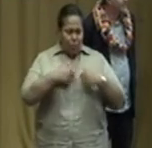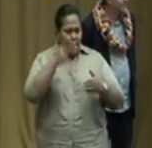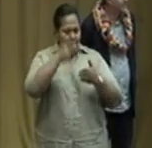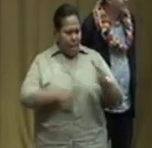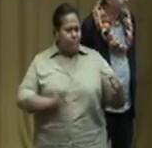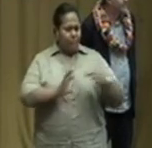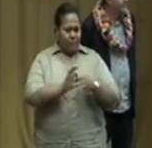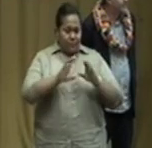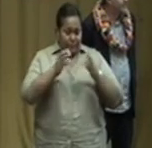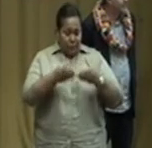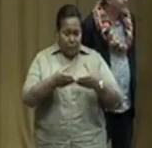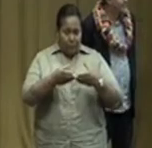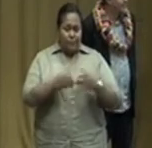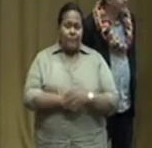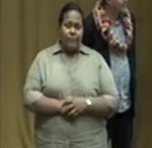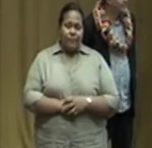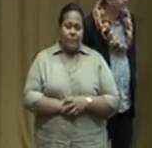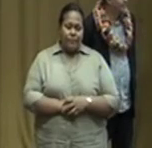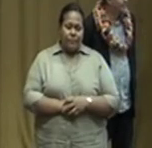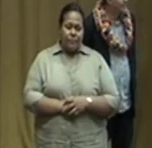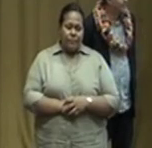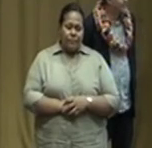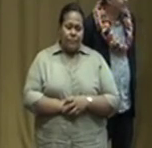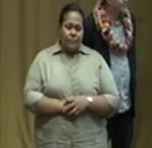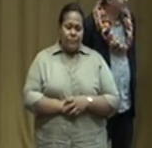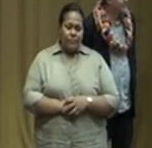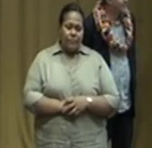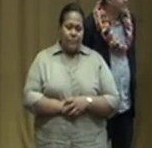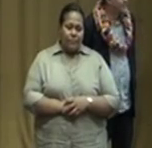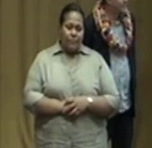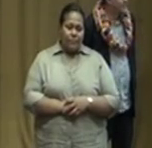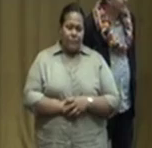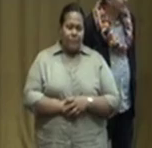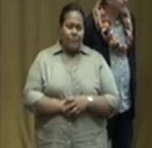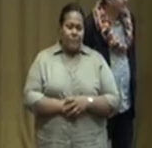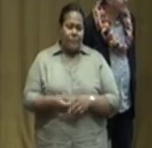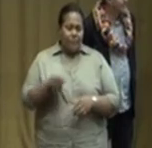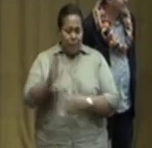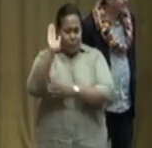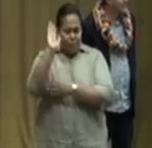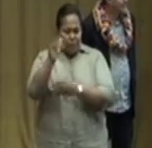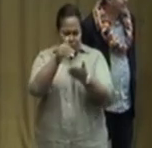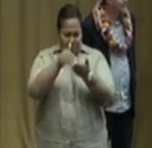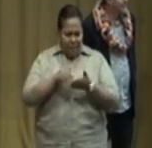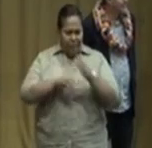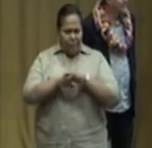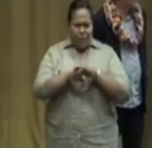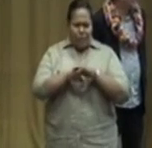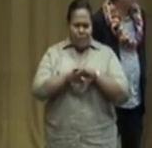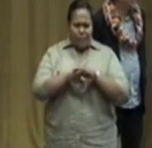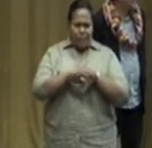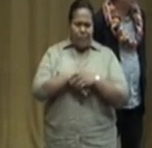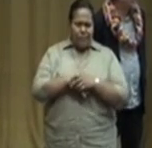I think we haven't contributed in the way that we wish we had. And I think this talk has been very helpful in establishing clarity about how we